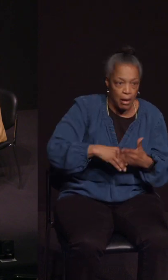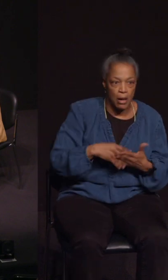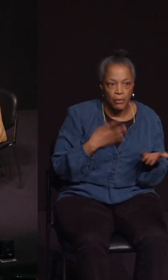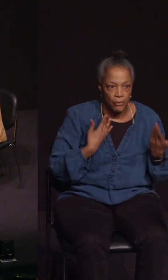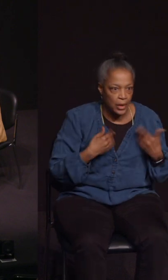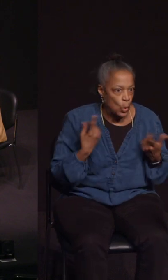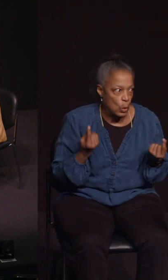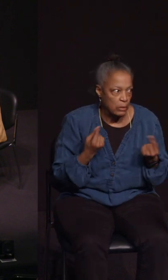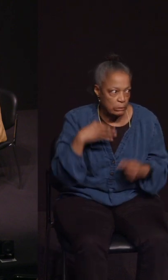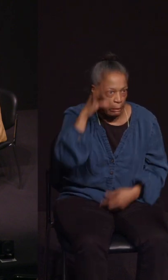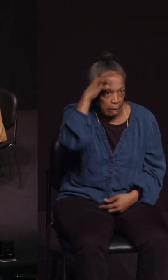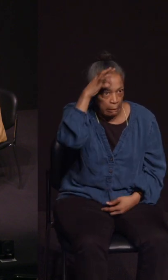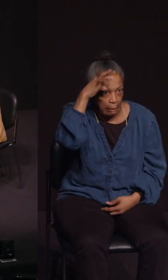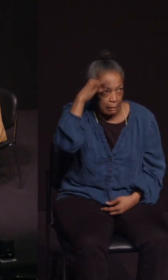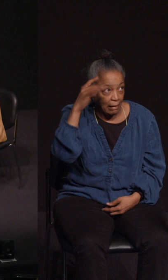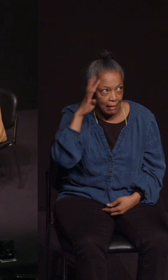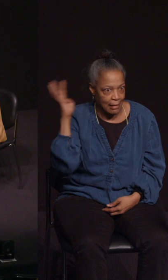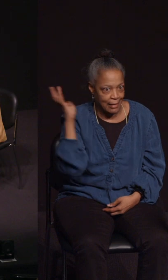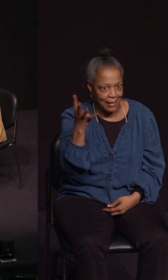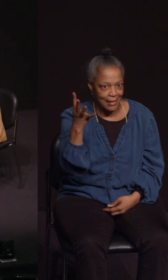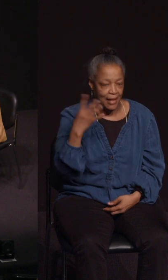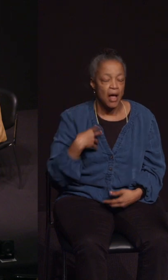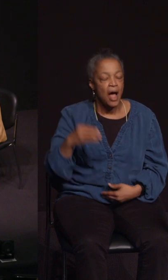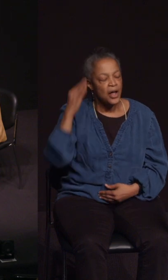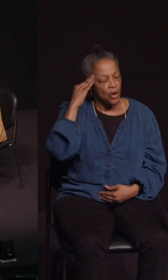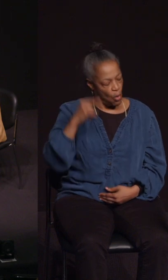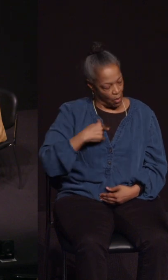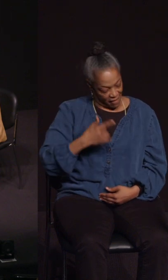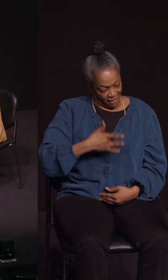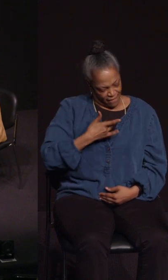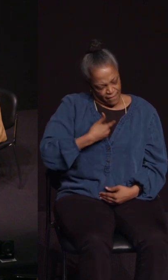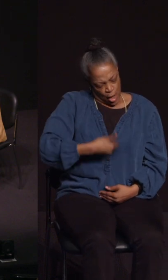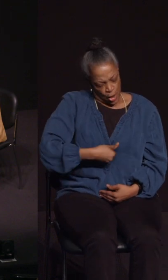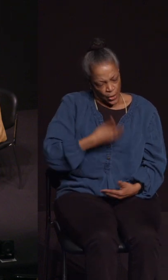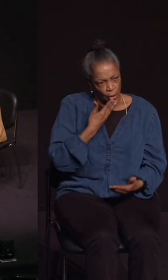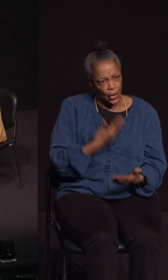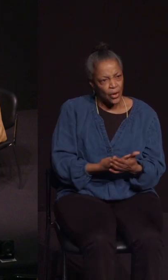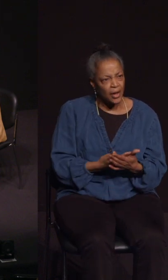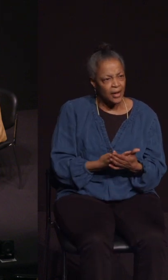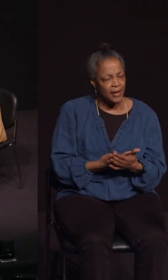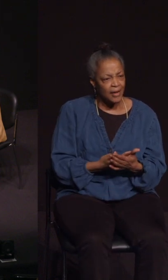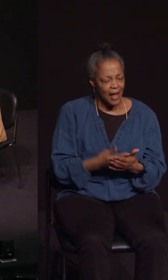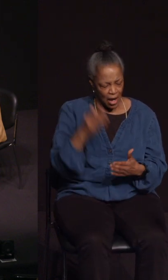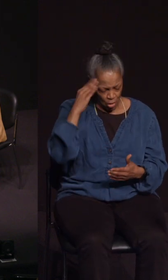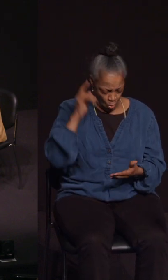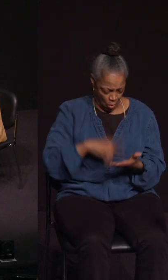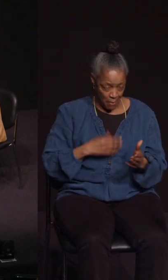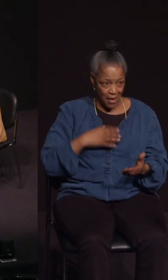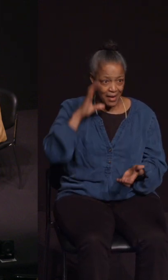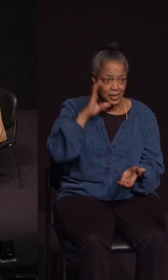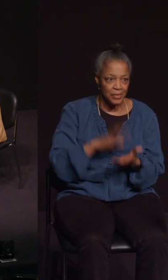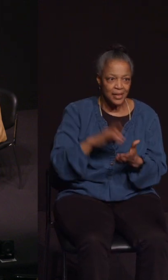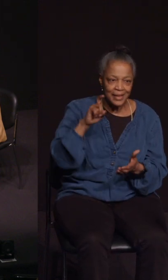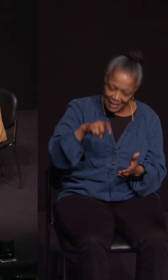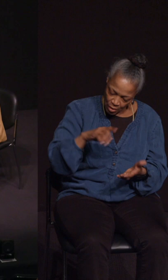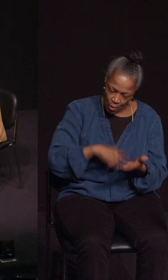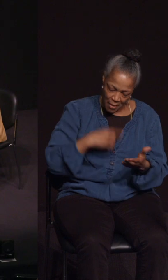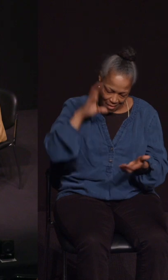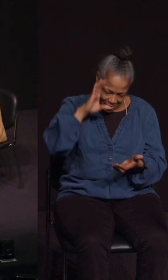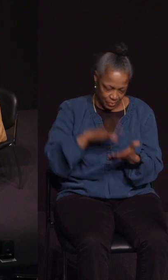doing. I just was like, I know what I thought felt good. I know what I thought that my husband needed and wanted.